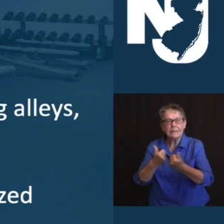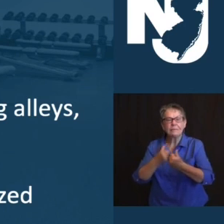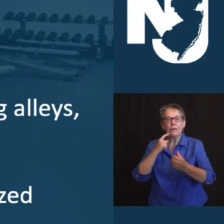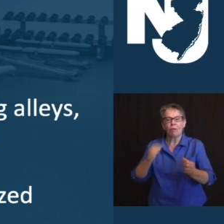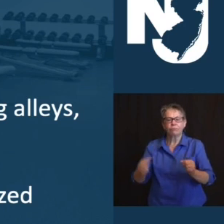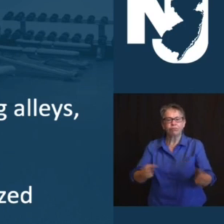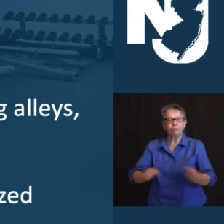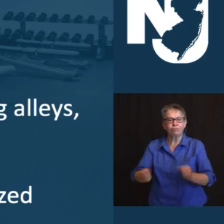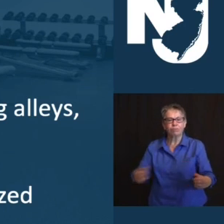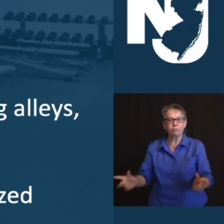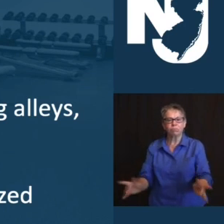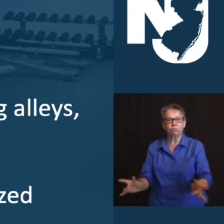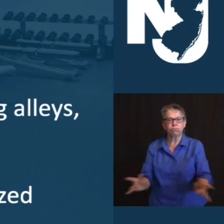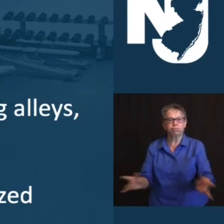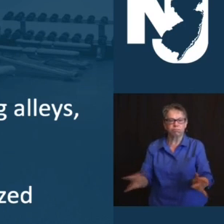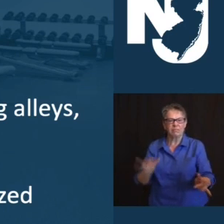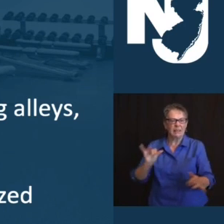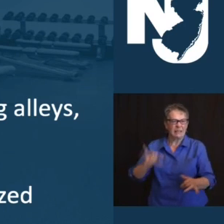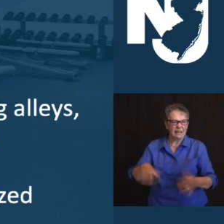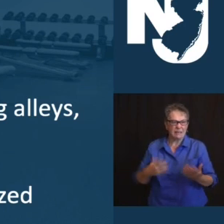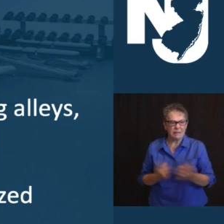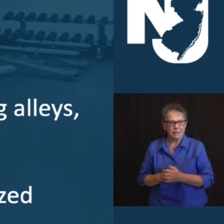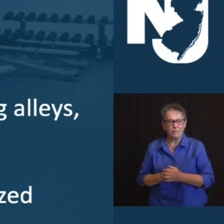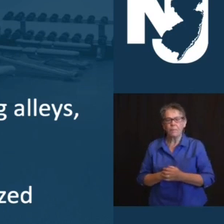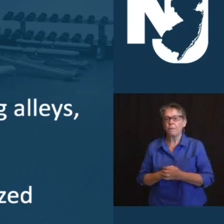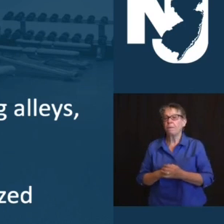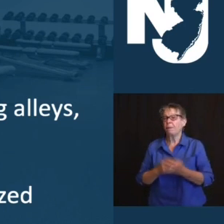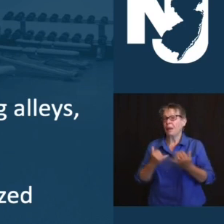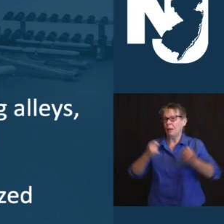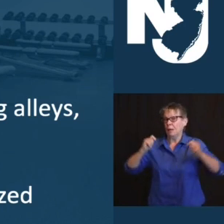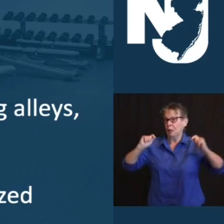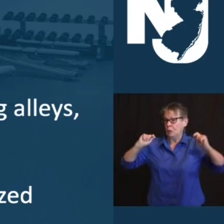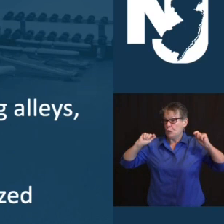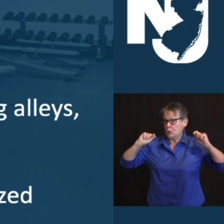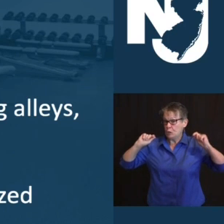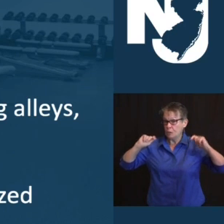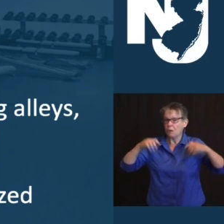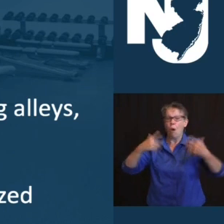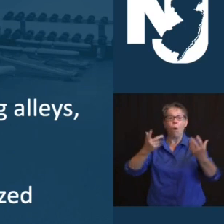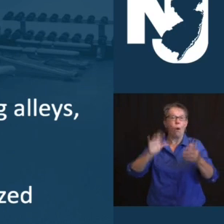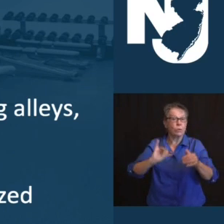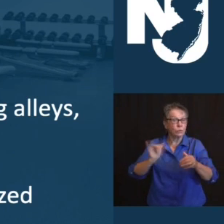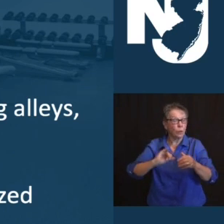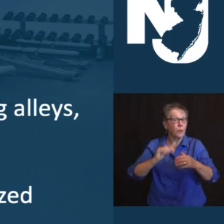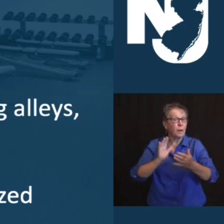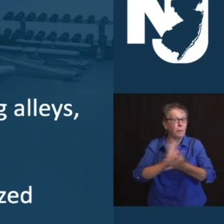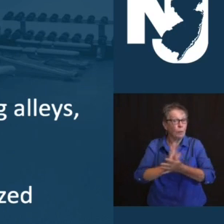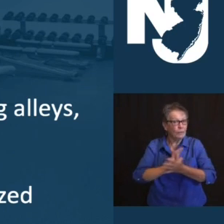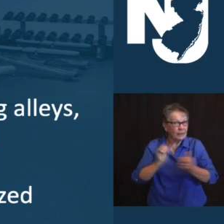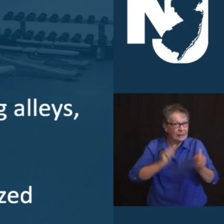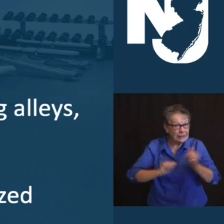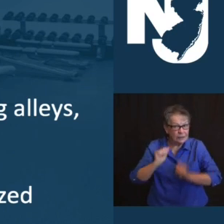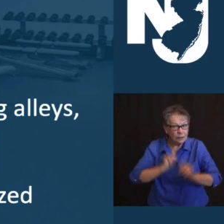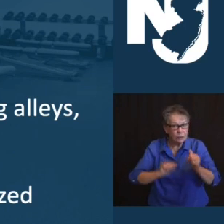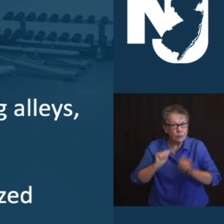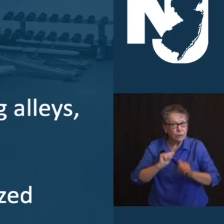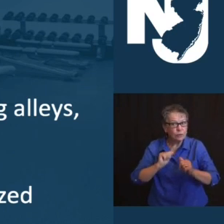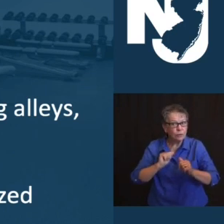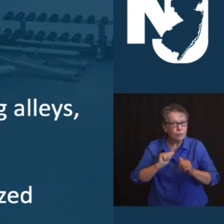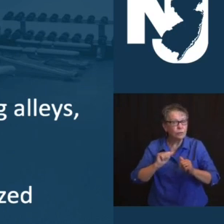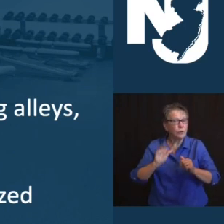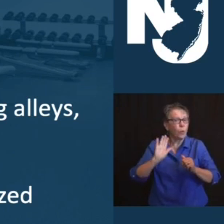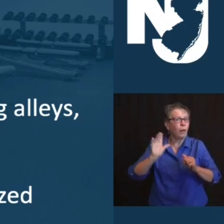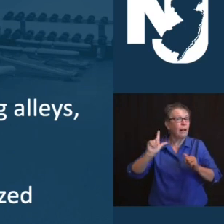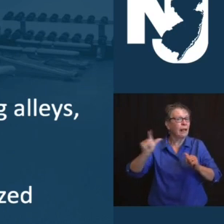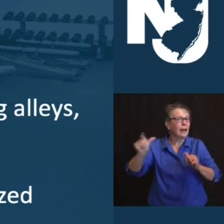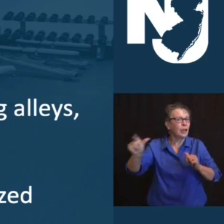Indoor entertainment venues such as movie theaters, performing arts centers, concert venues, and nightclubs will remain closed.